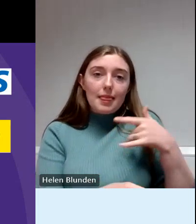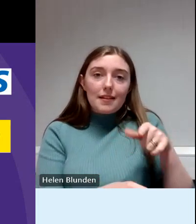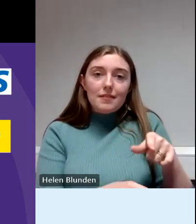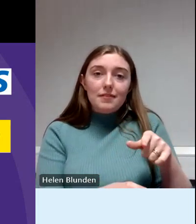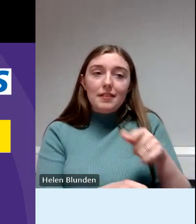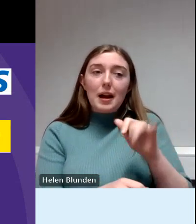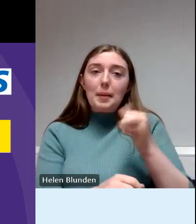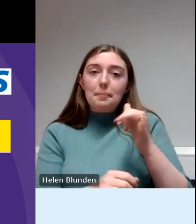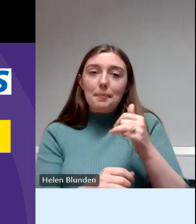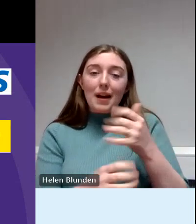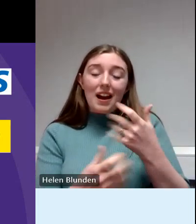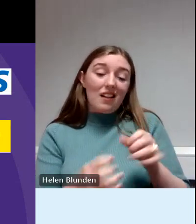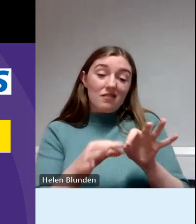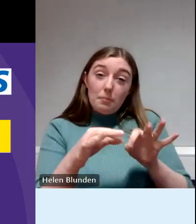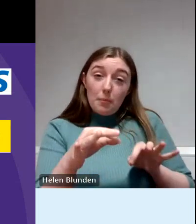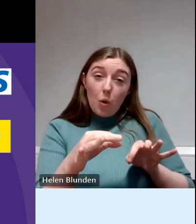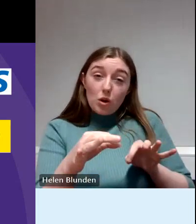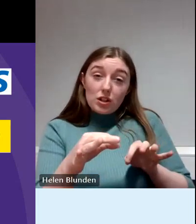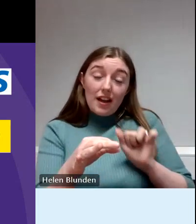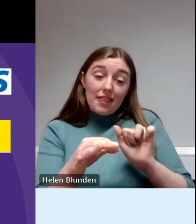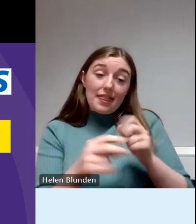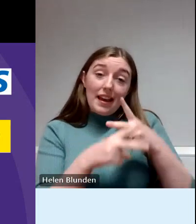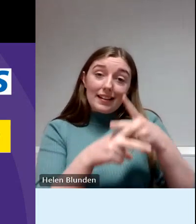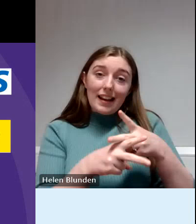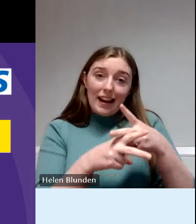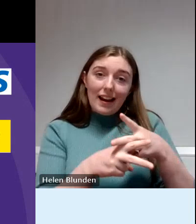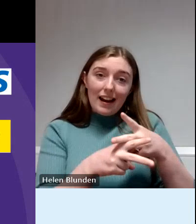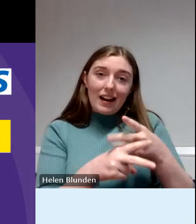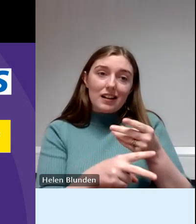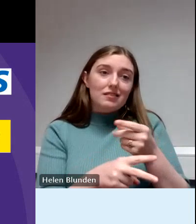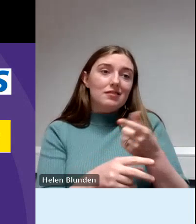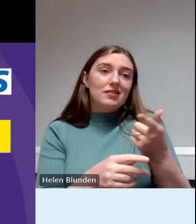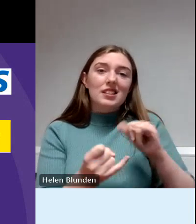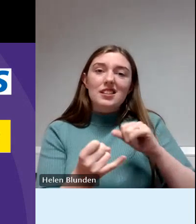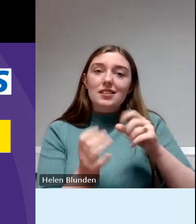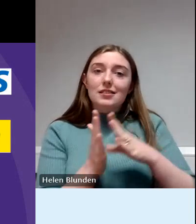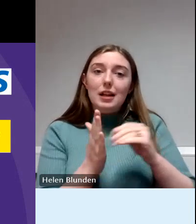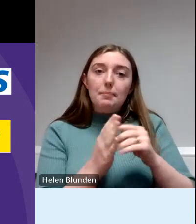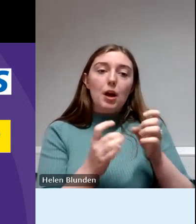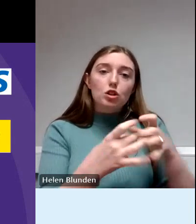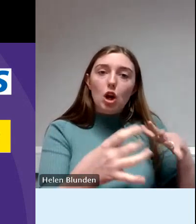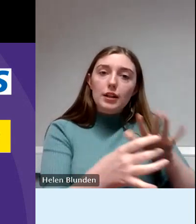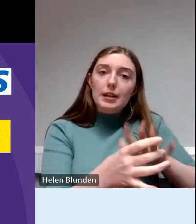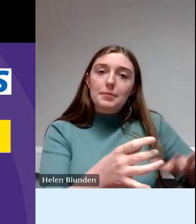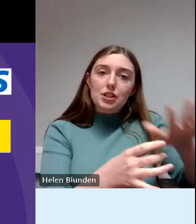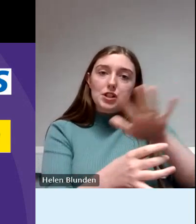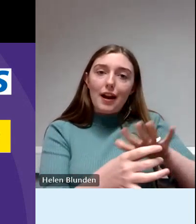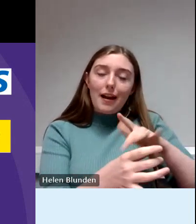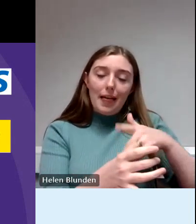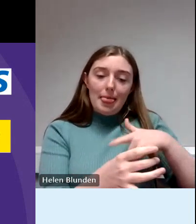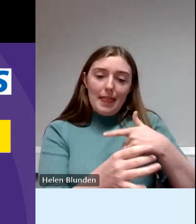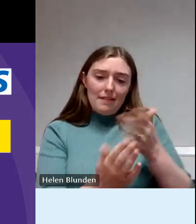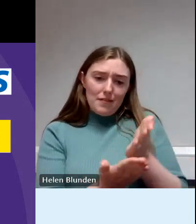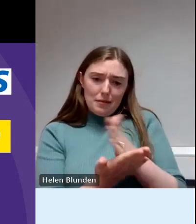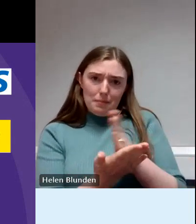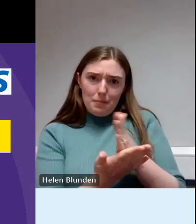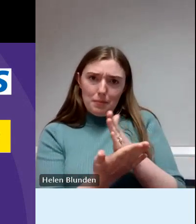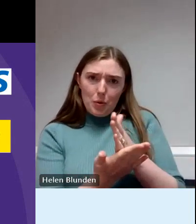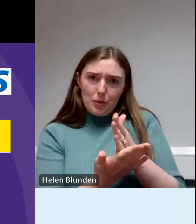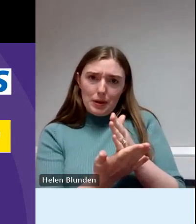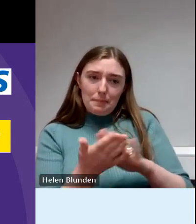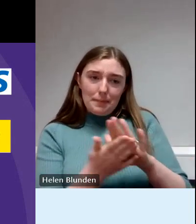So if you live on the borders of Derbyshire, say into Staffordshire or Nottinghamshire or Greater Manchester, it just means